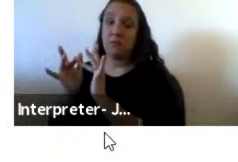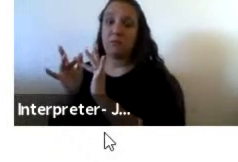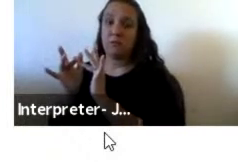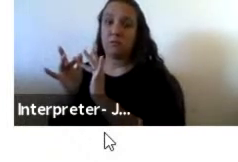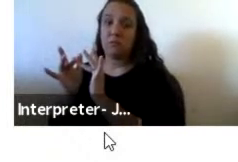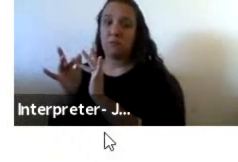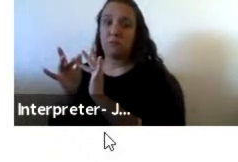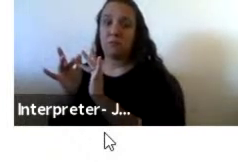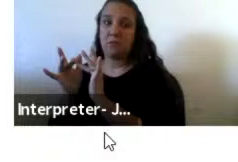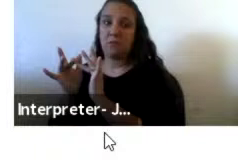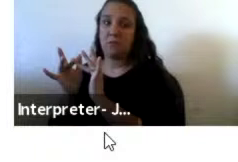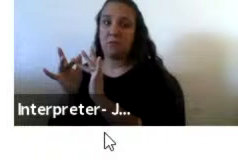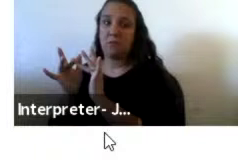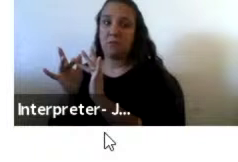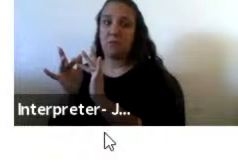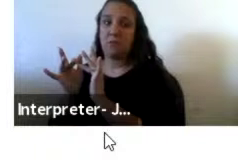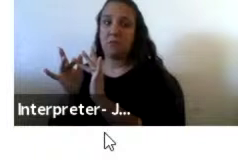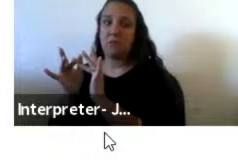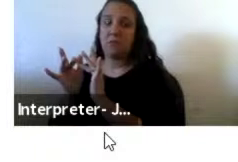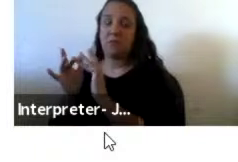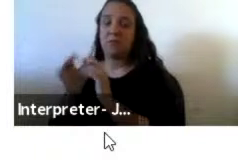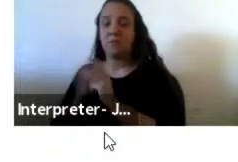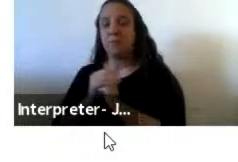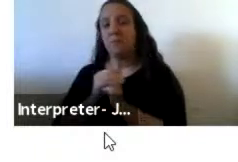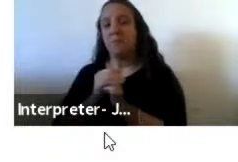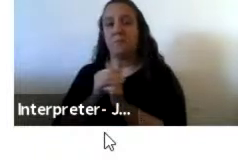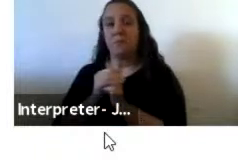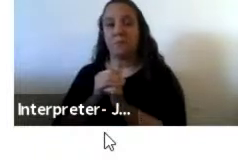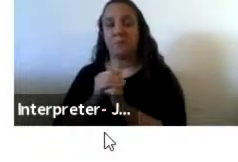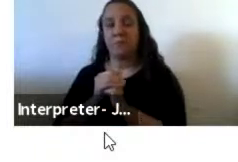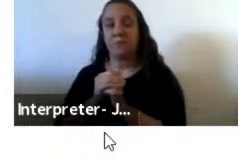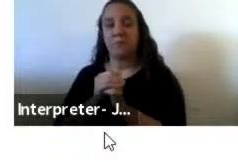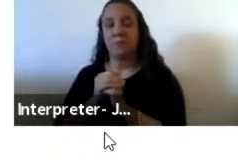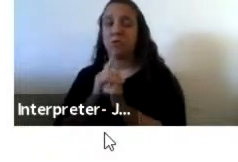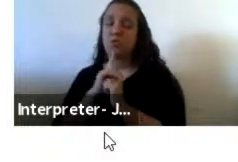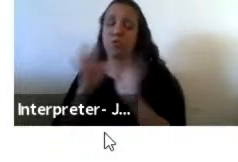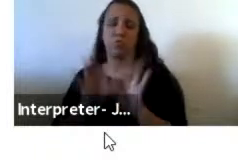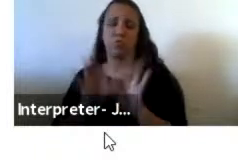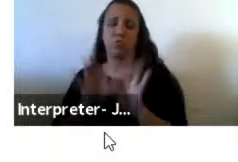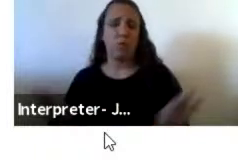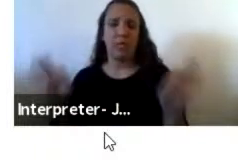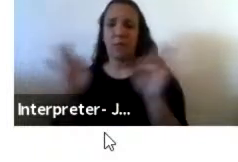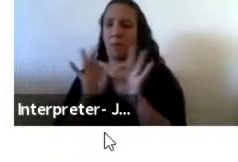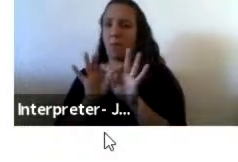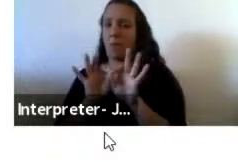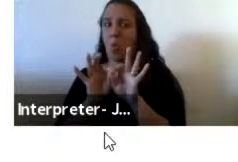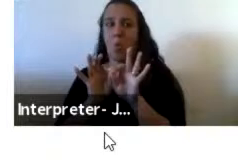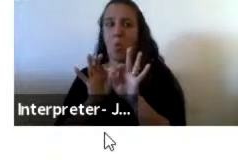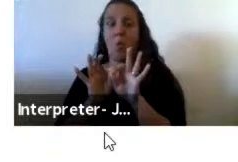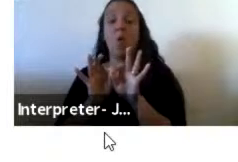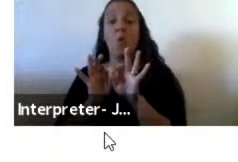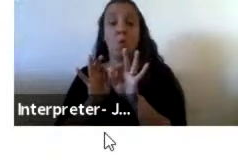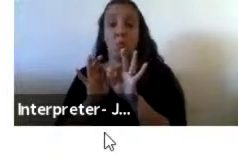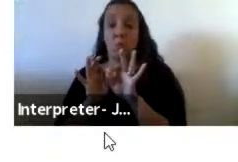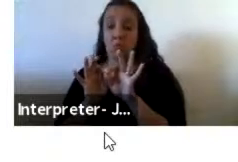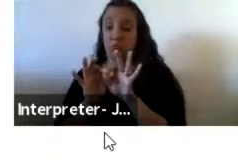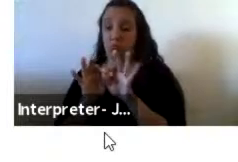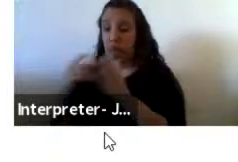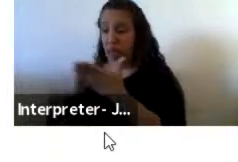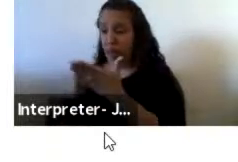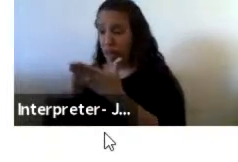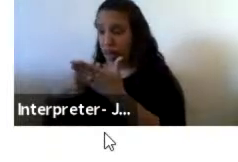brick and mortar because they were online. So one of the key things that you have to look at is when it comes to e-commerce, to